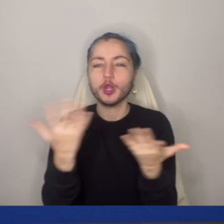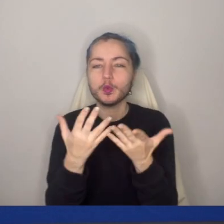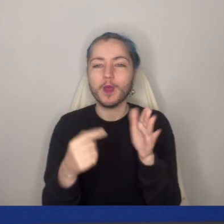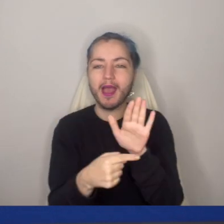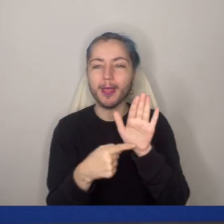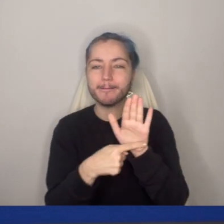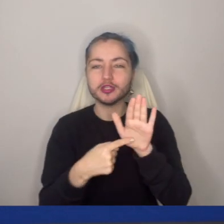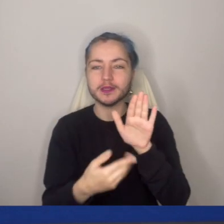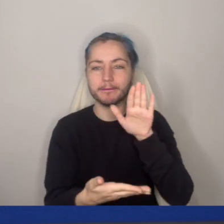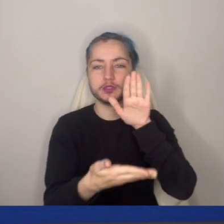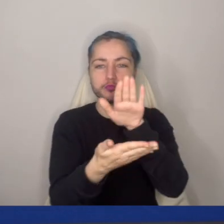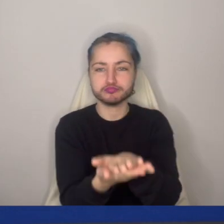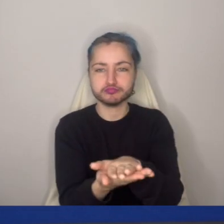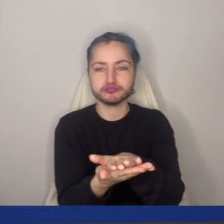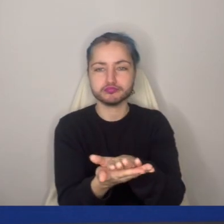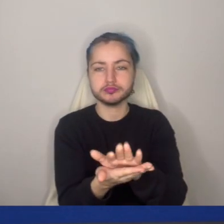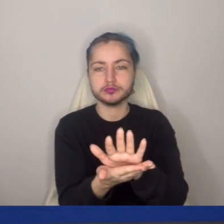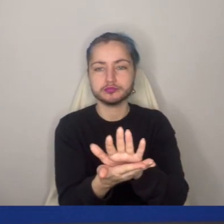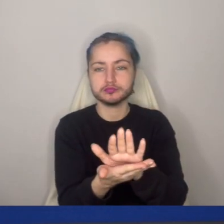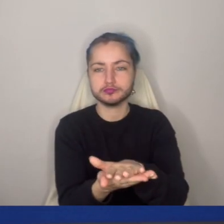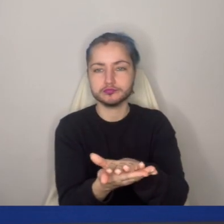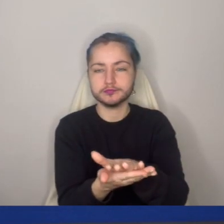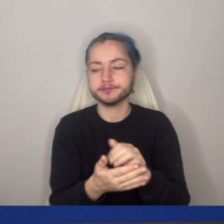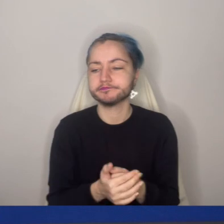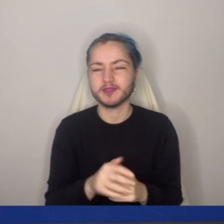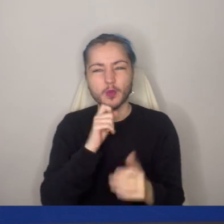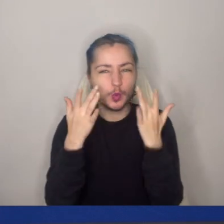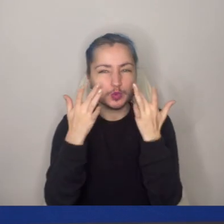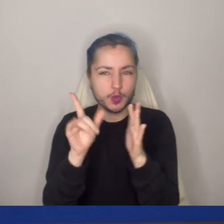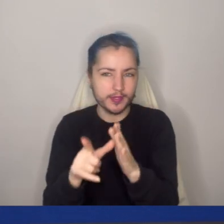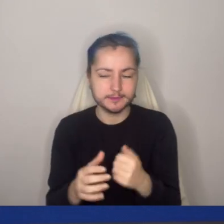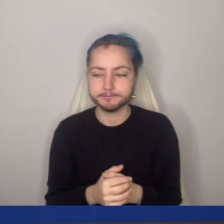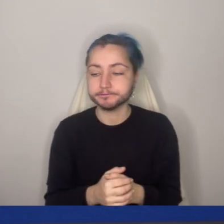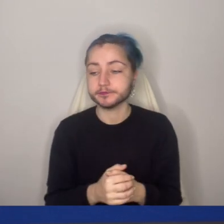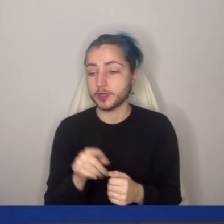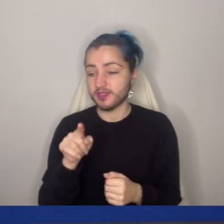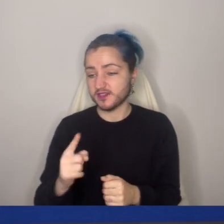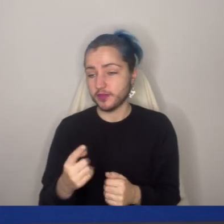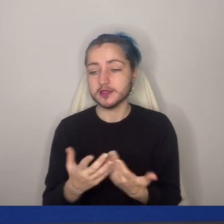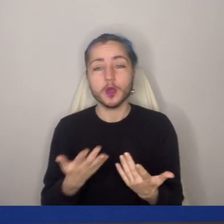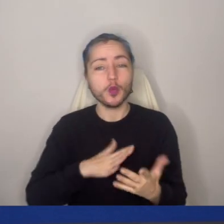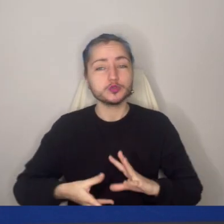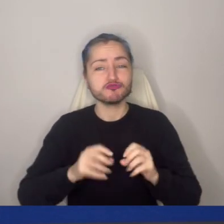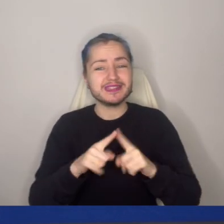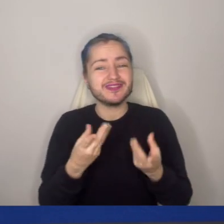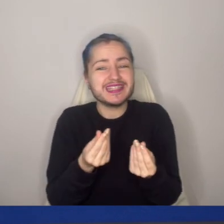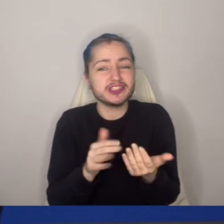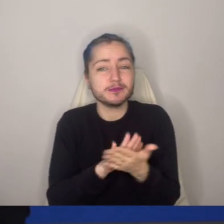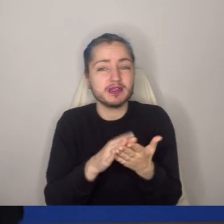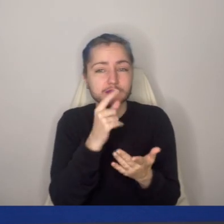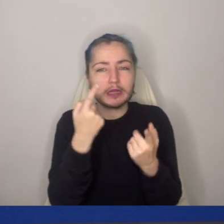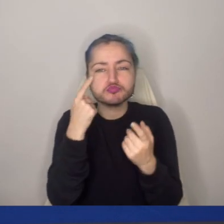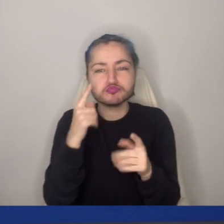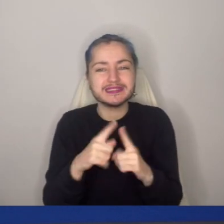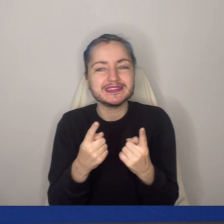my first piece. And because you want to create different textures, you can find different papers with